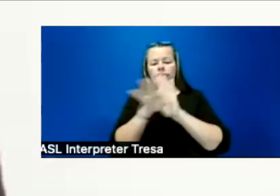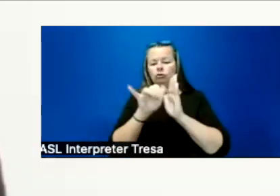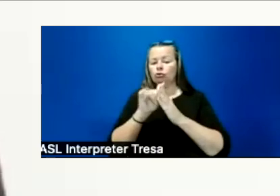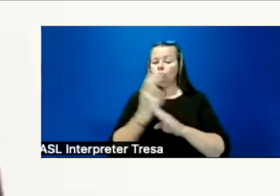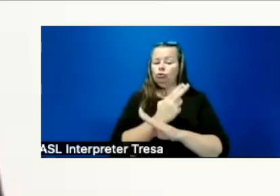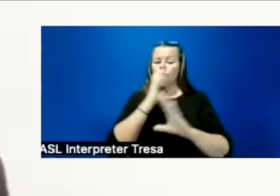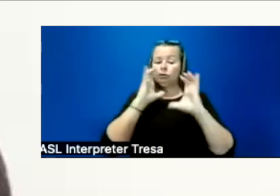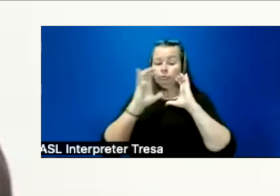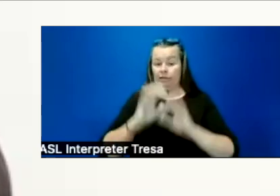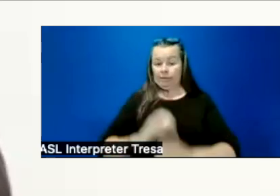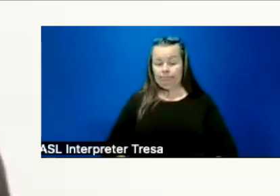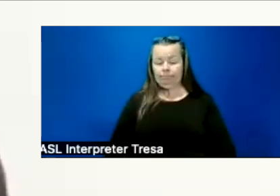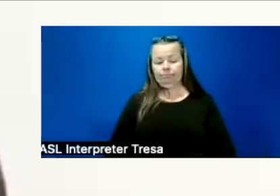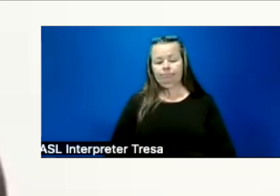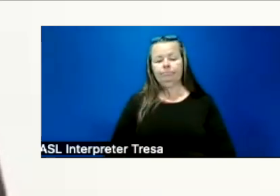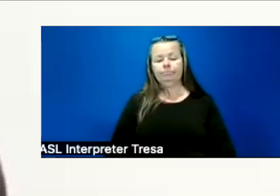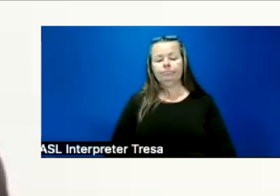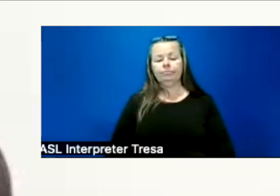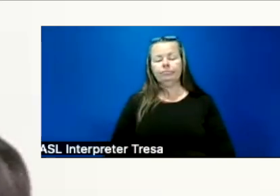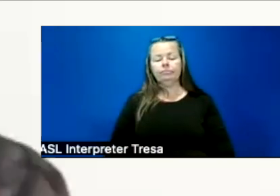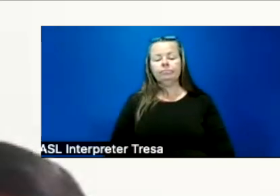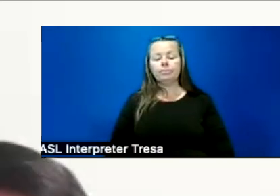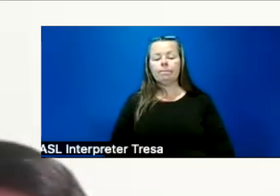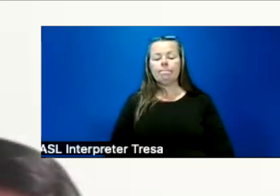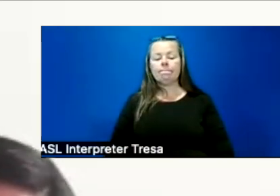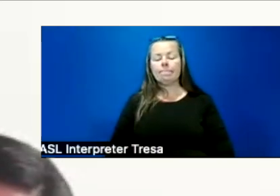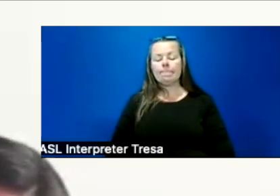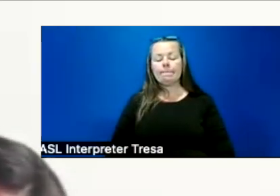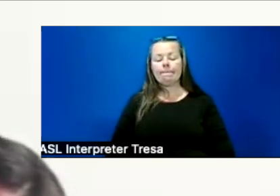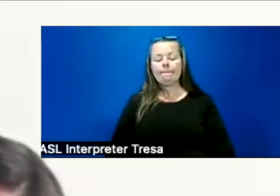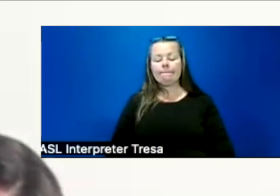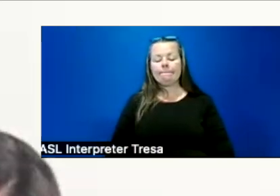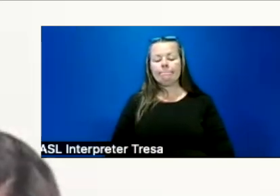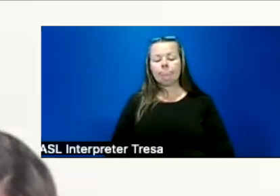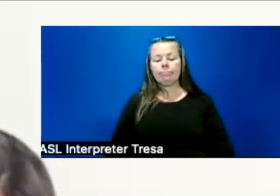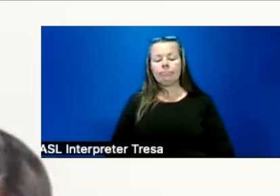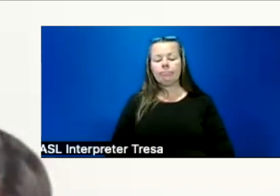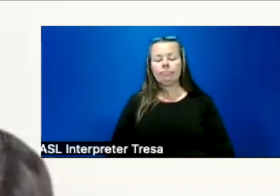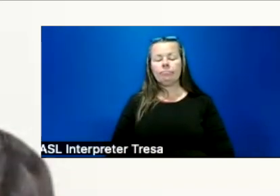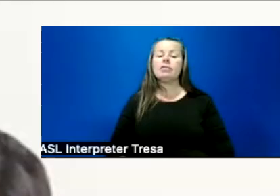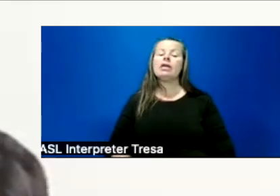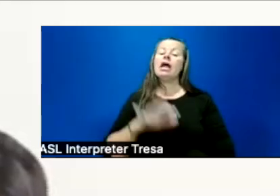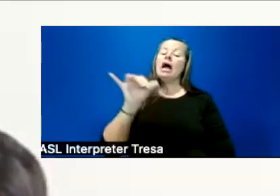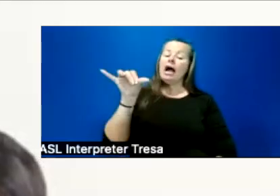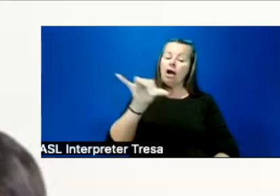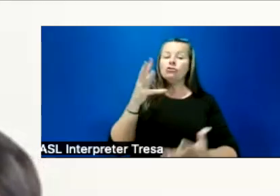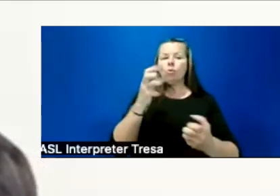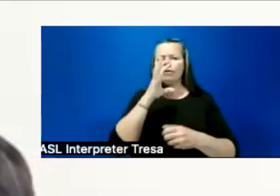communicate. And also, I would like to talk about the everyday usefulness of sign